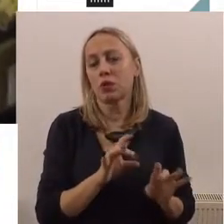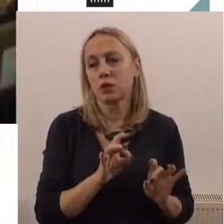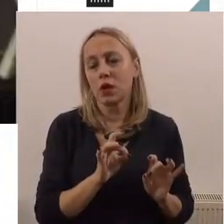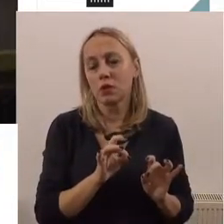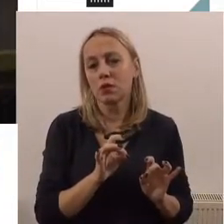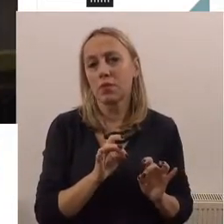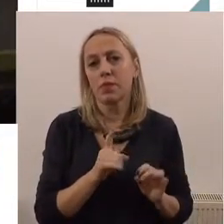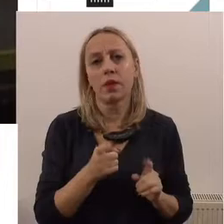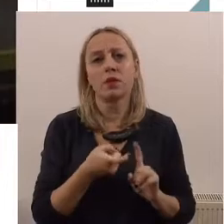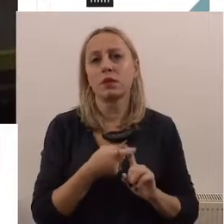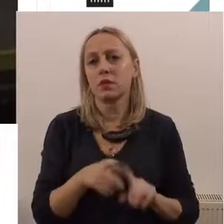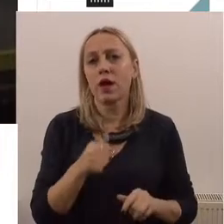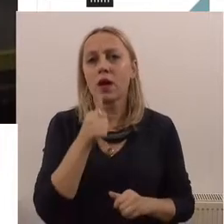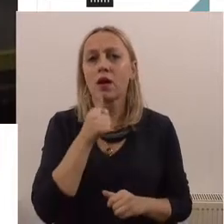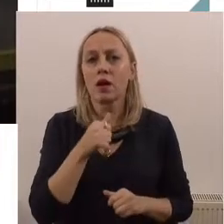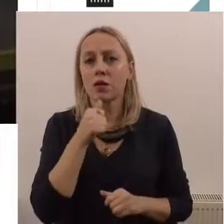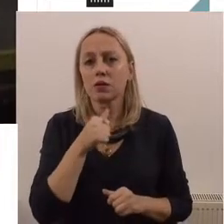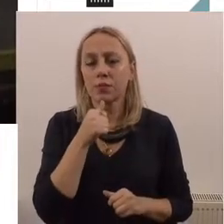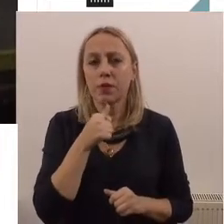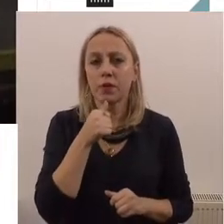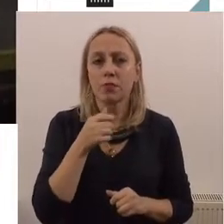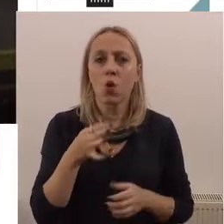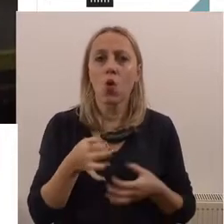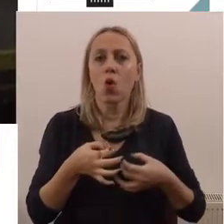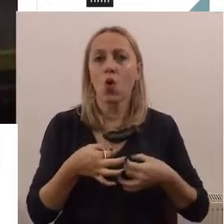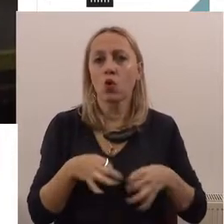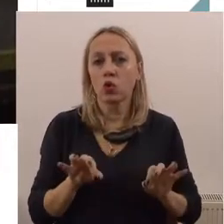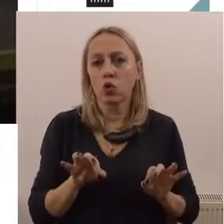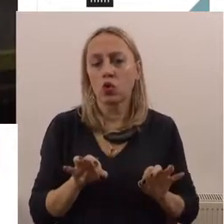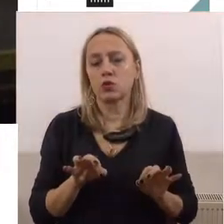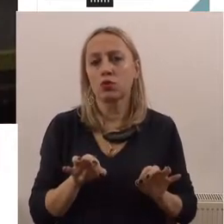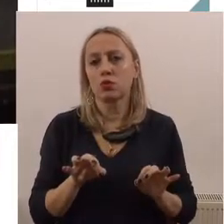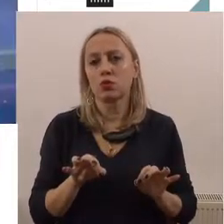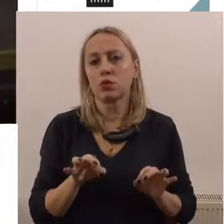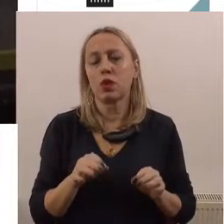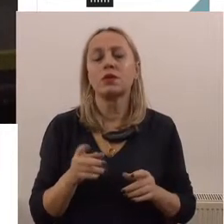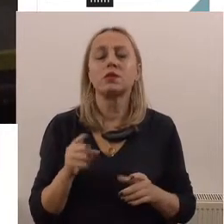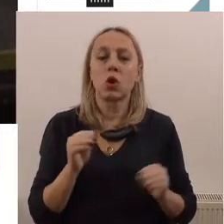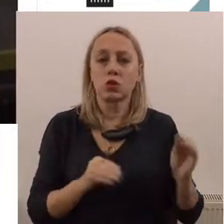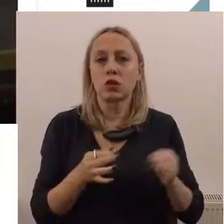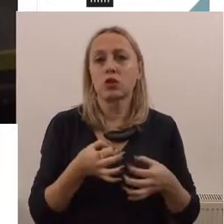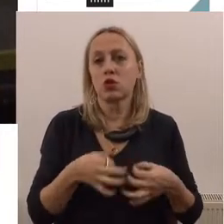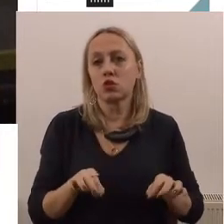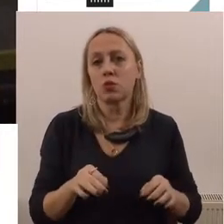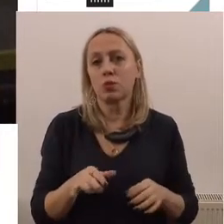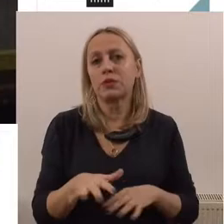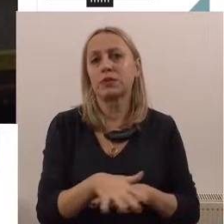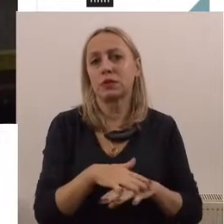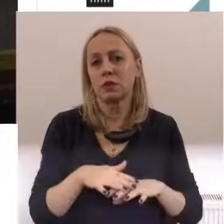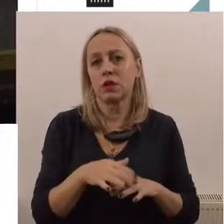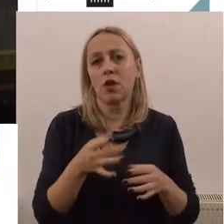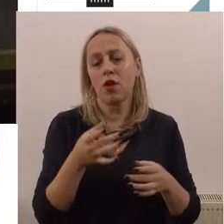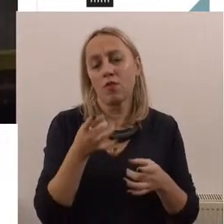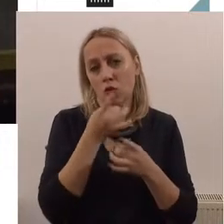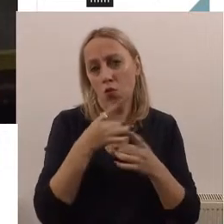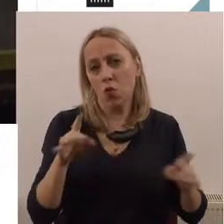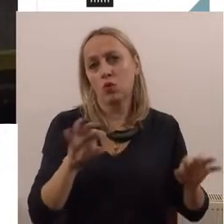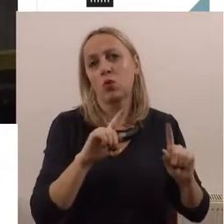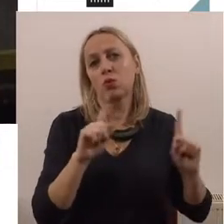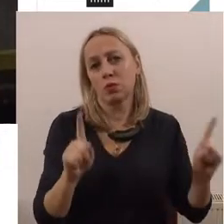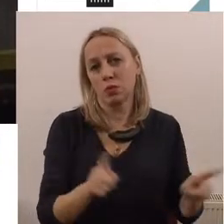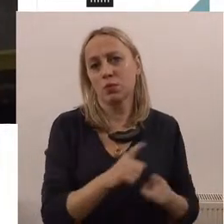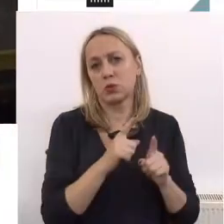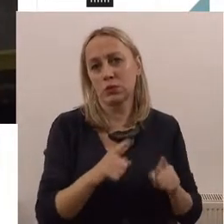about two things. well, my presentation will be about two parts. So